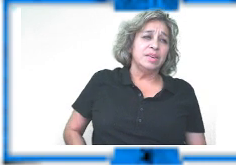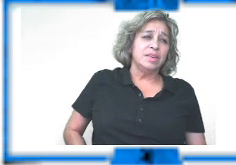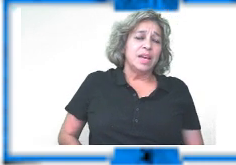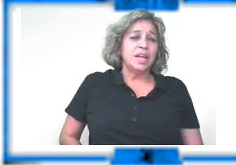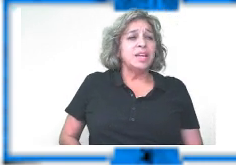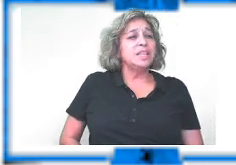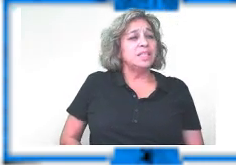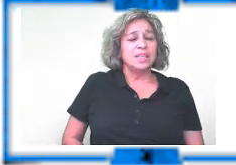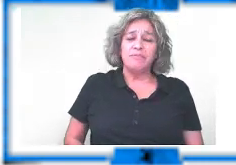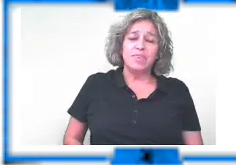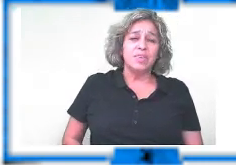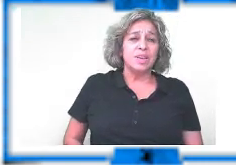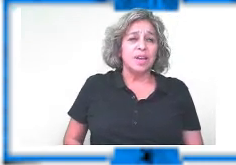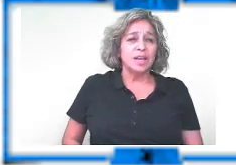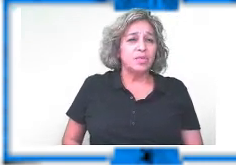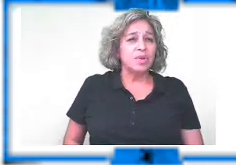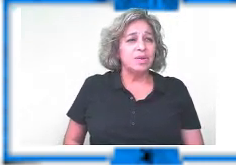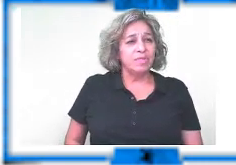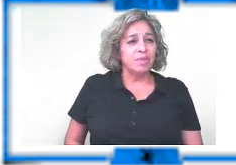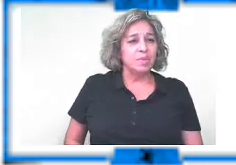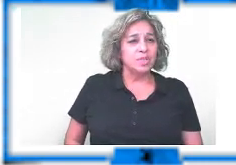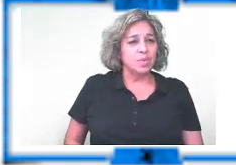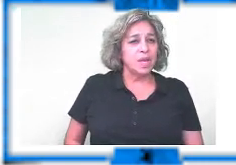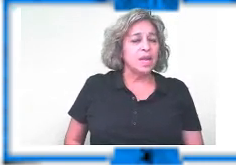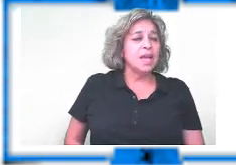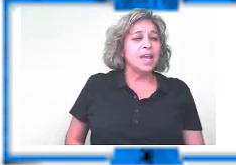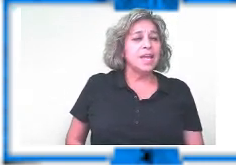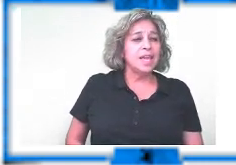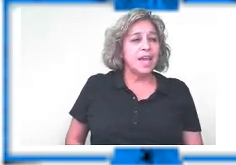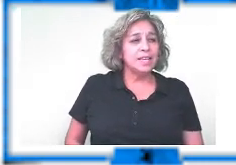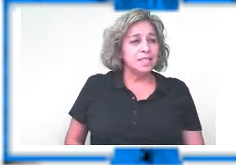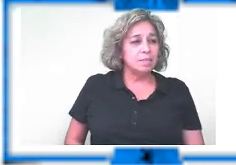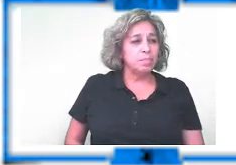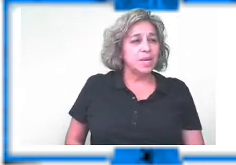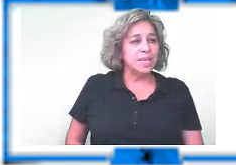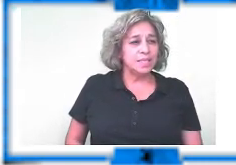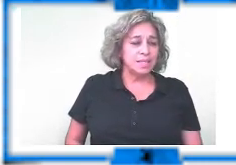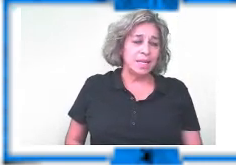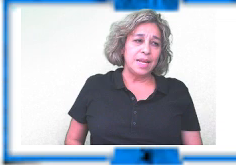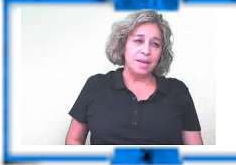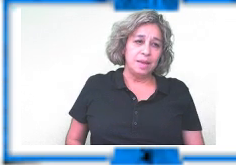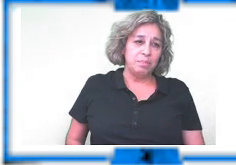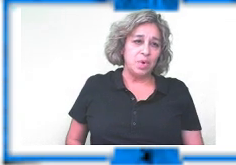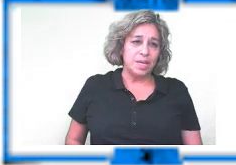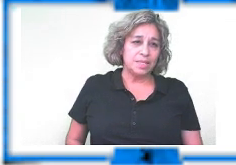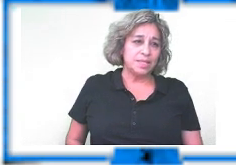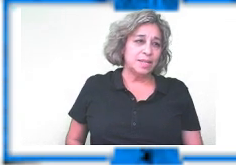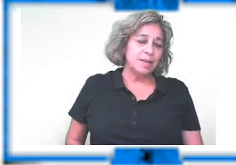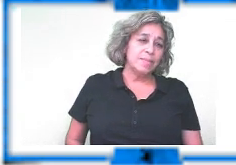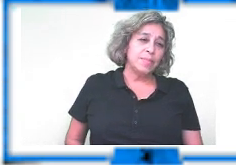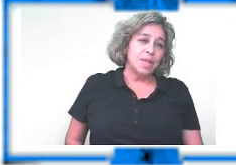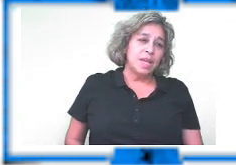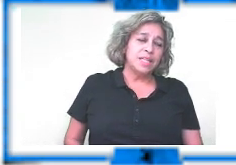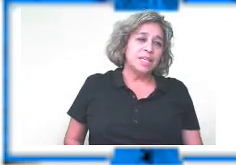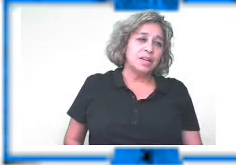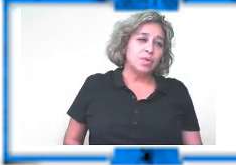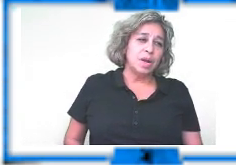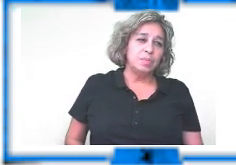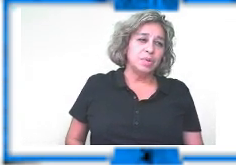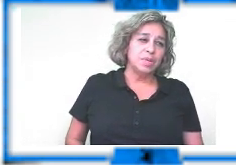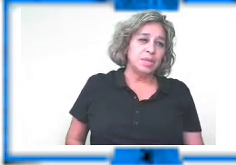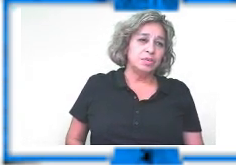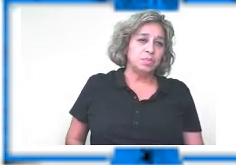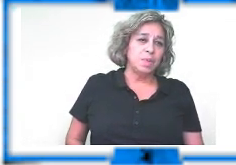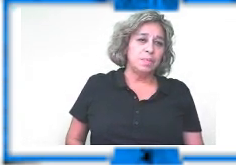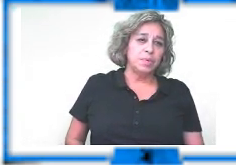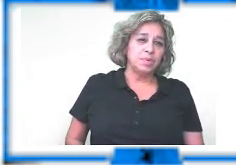tired. And he says, I'm very aggrieved very much with that. And he asked them, please let him rest. It's